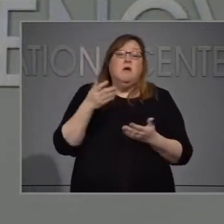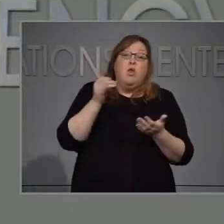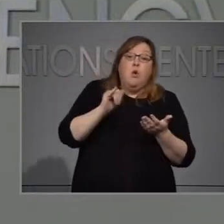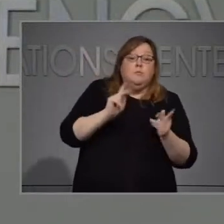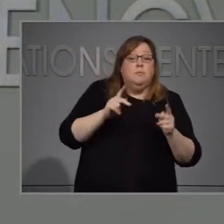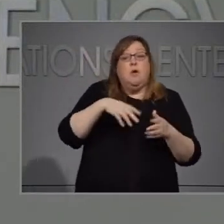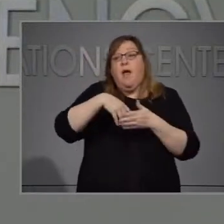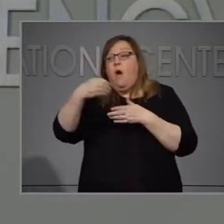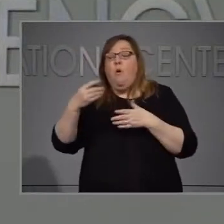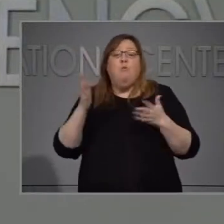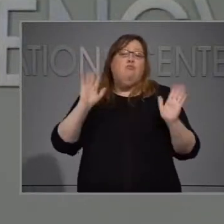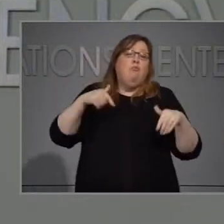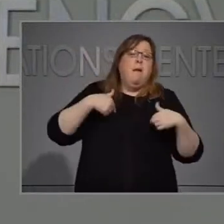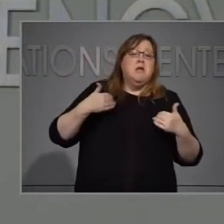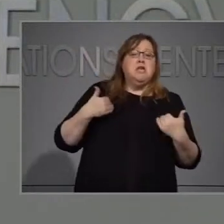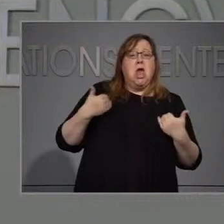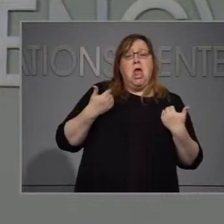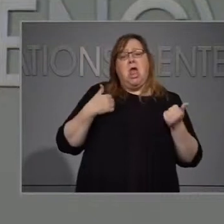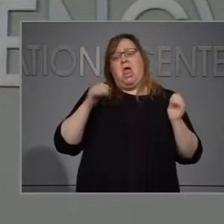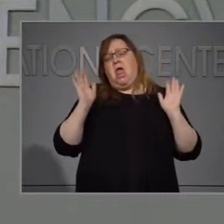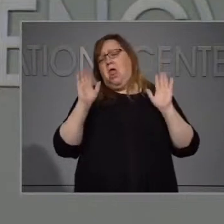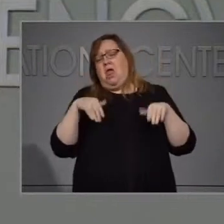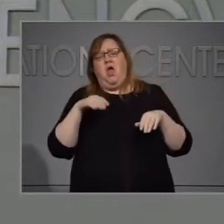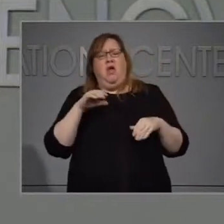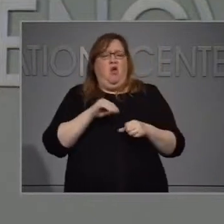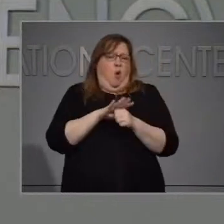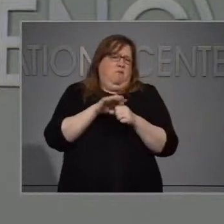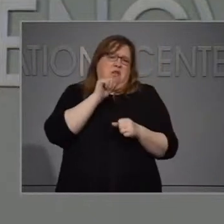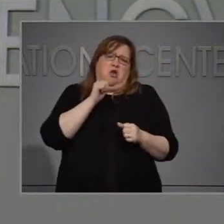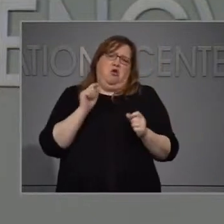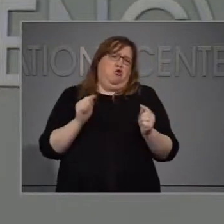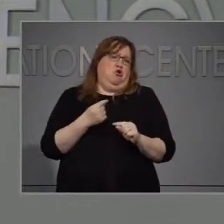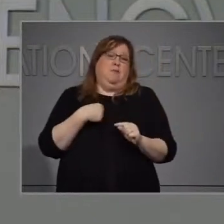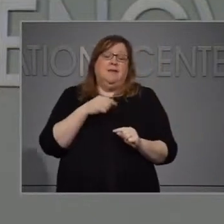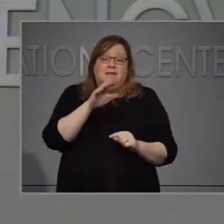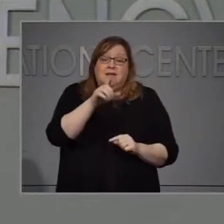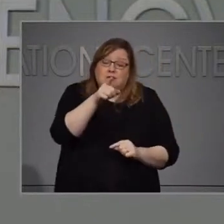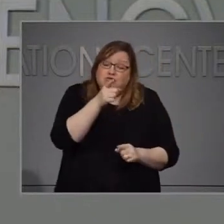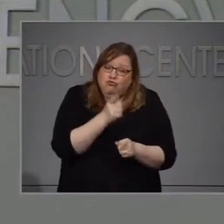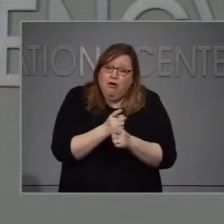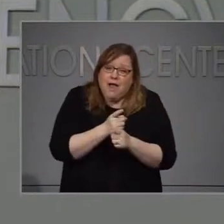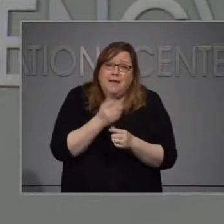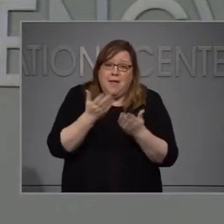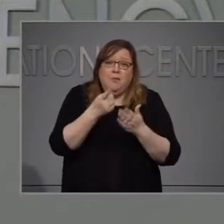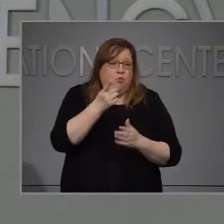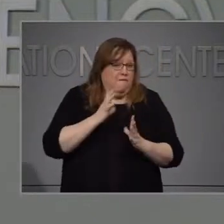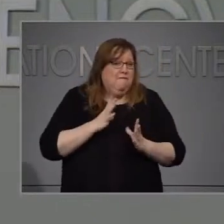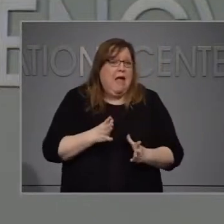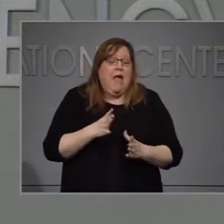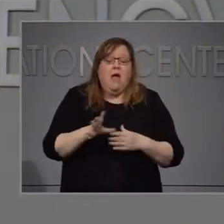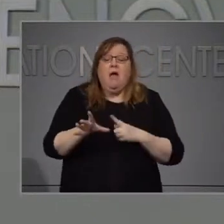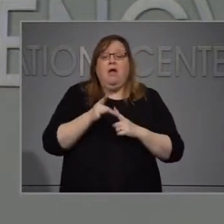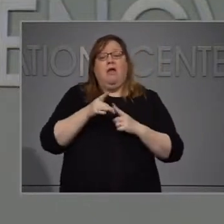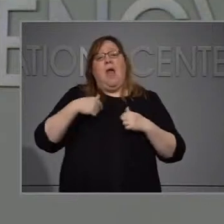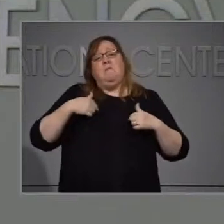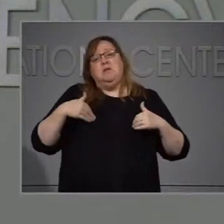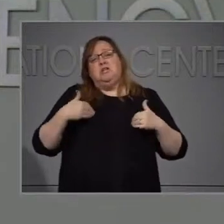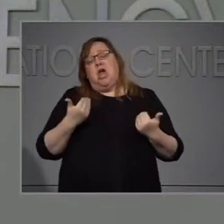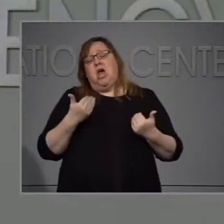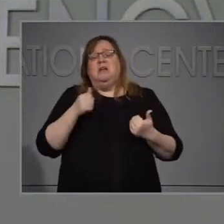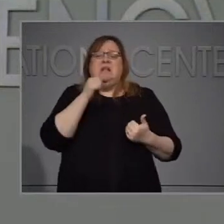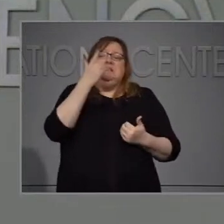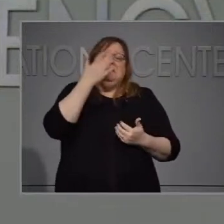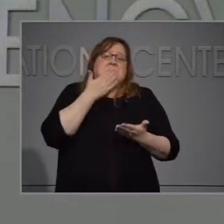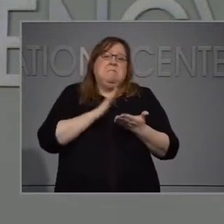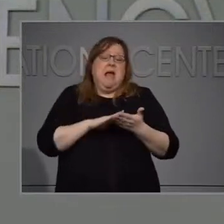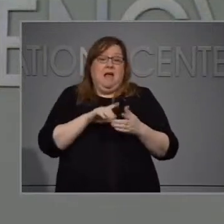I can beat that COVID thing. Well, you may be able to beat it, but maybe your older neighbor, that friend